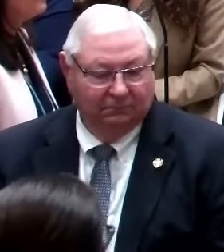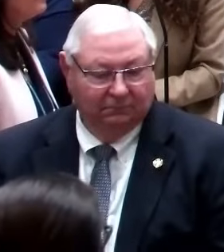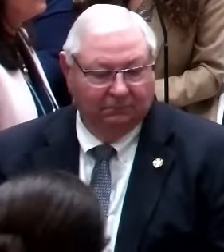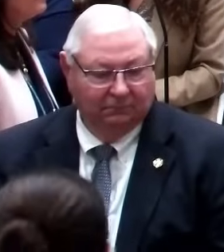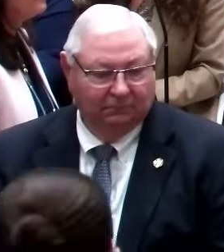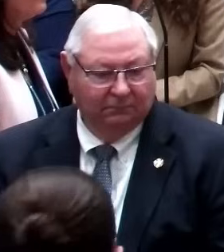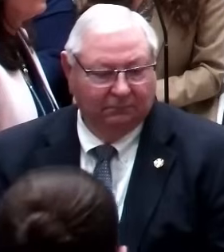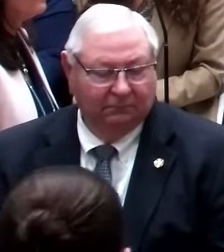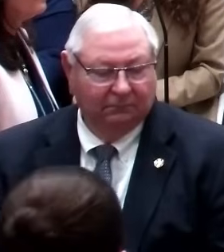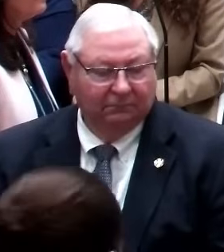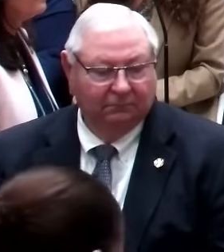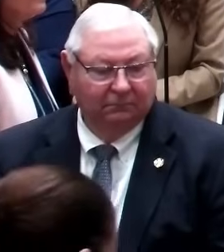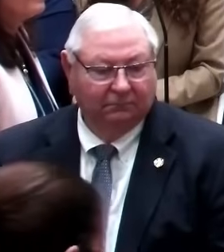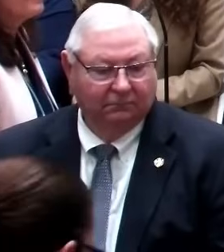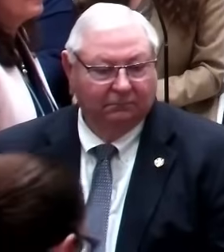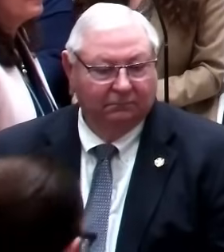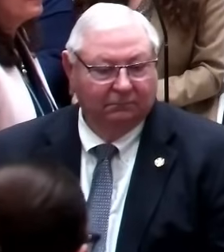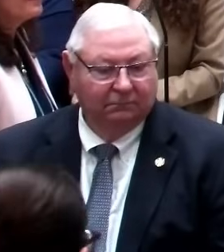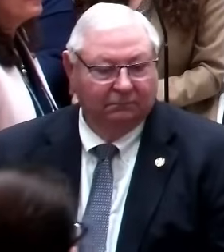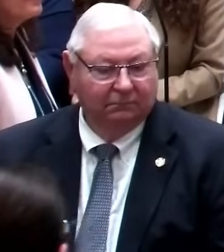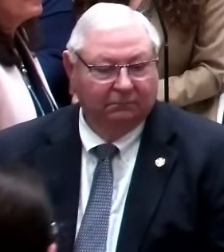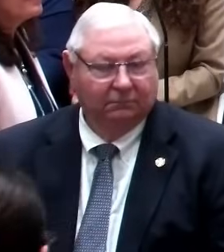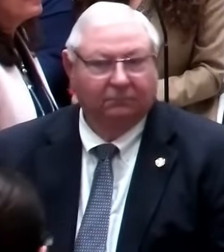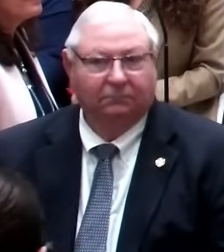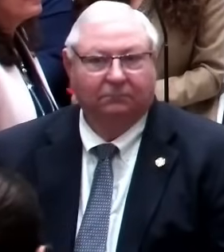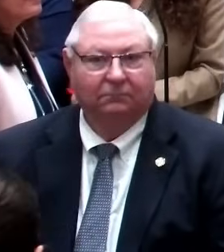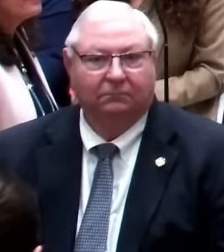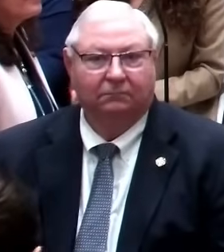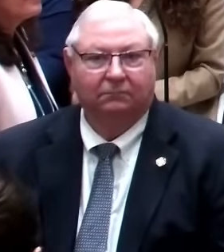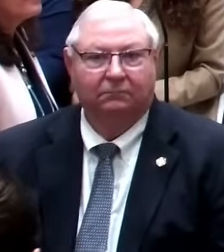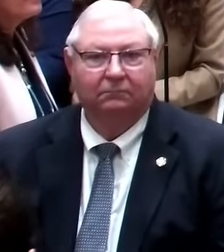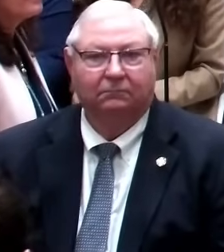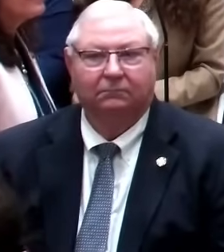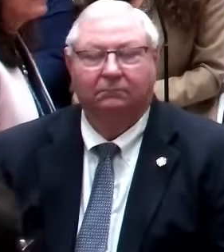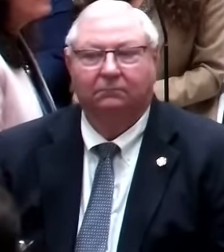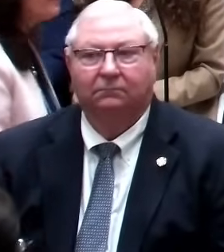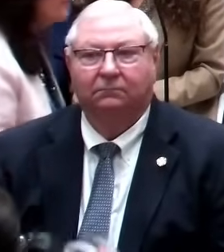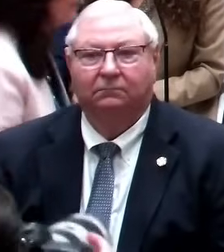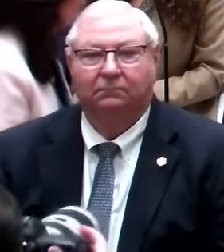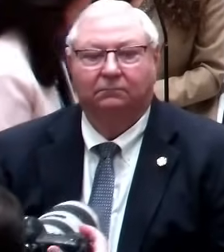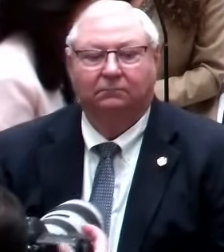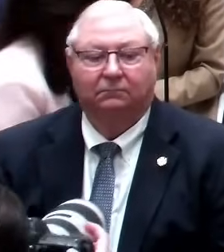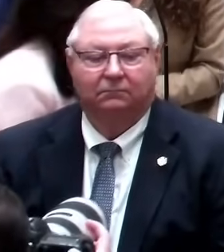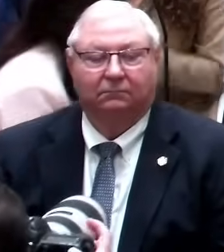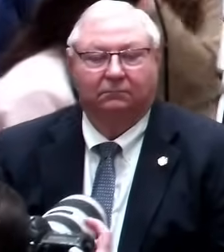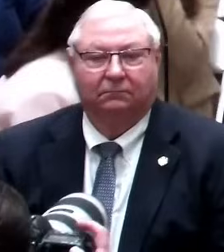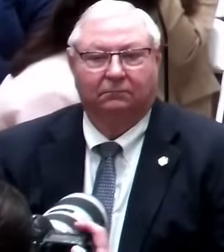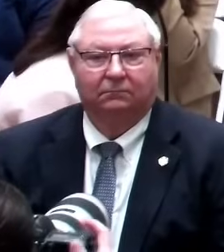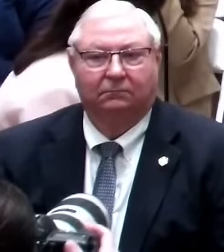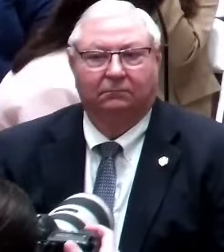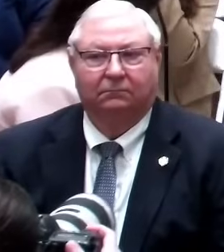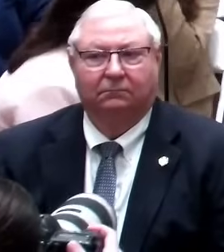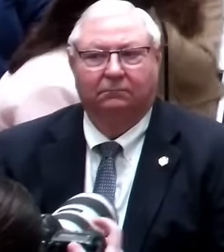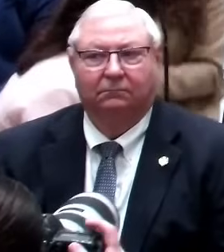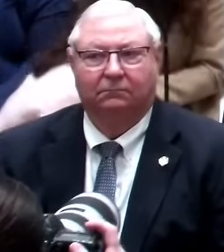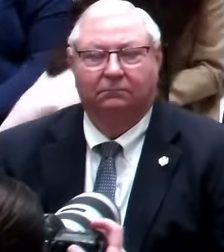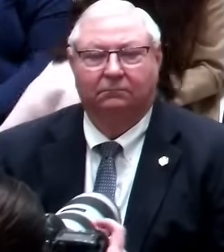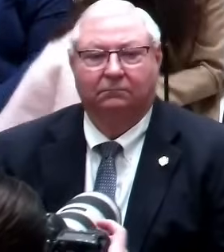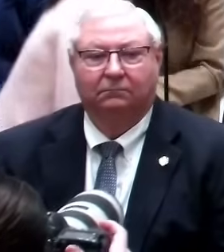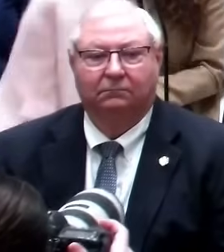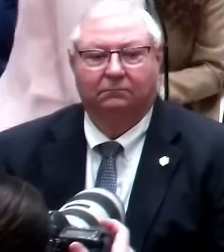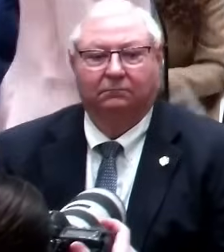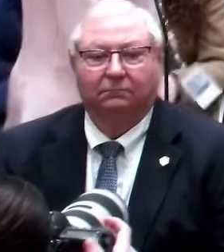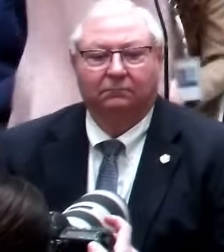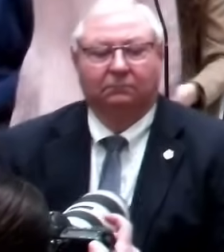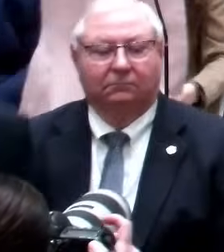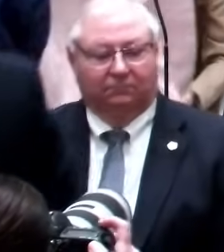arrived and is ready to enter the chamber. Please admit our escort party along with the Honorable Governor John C.